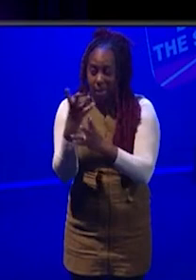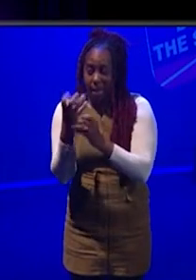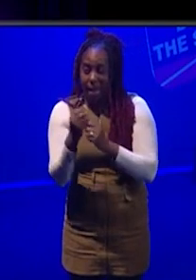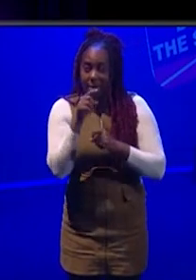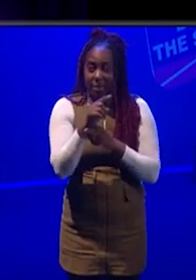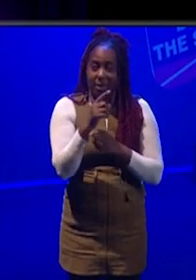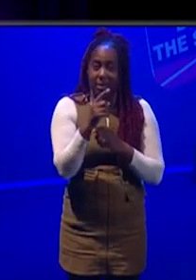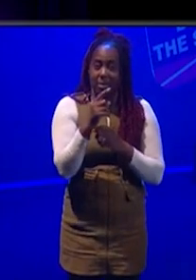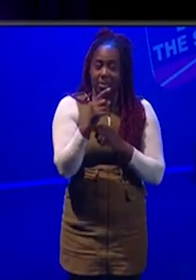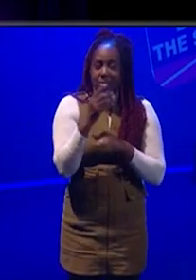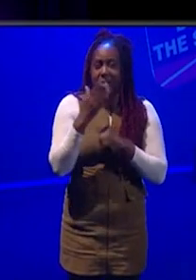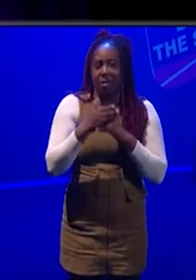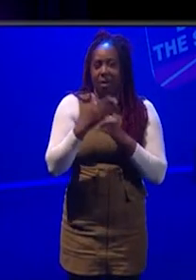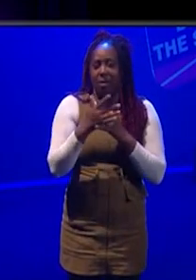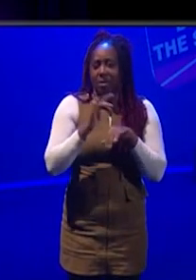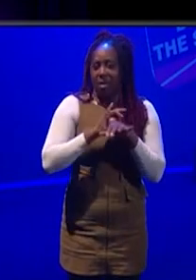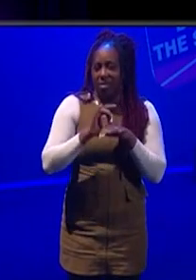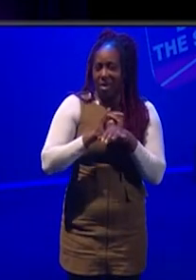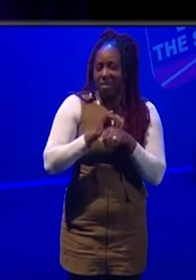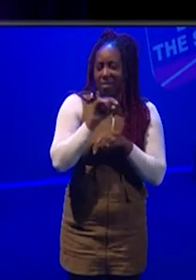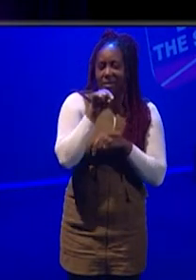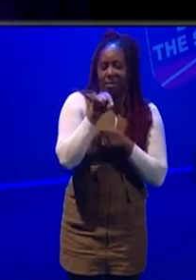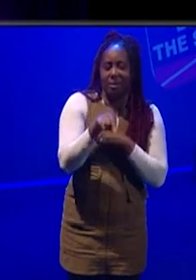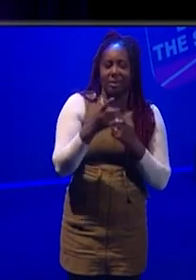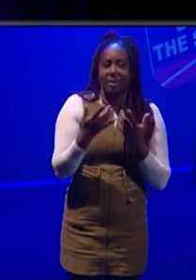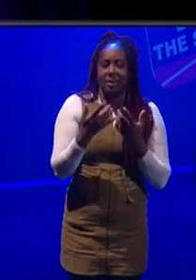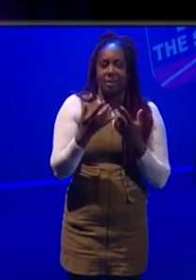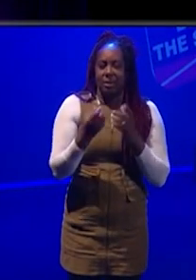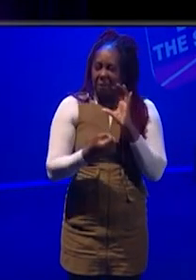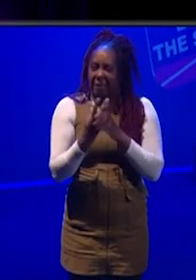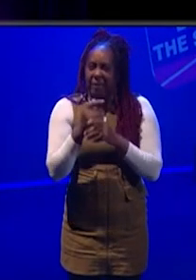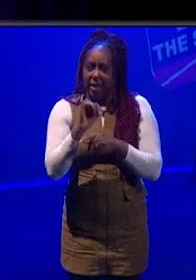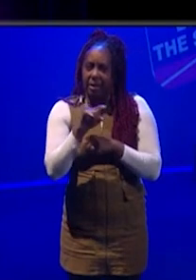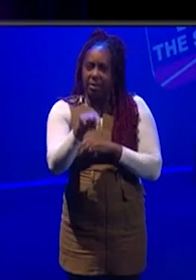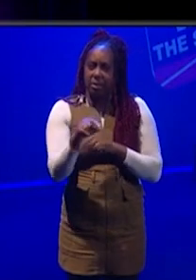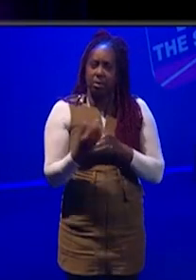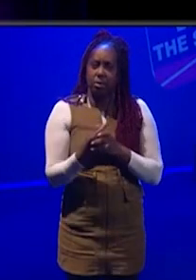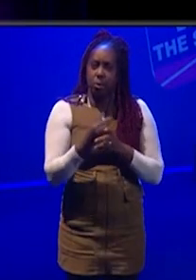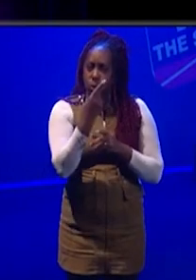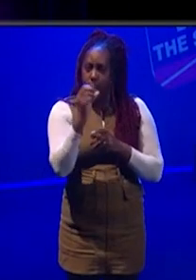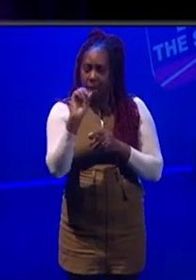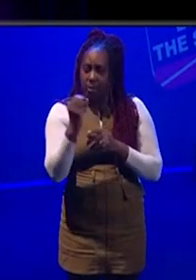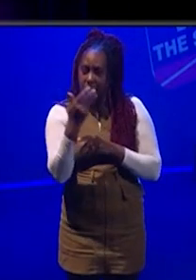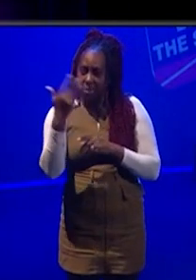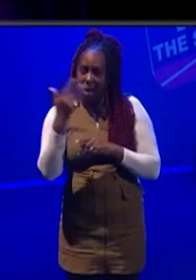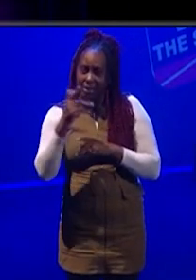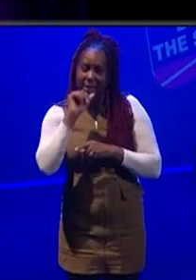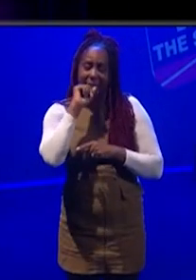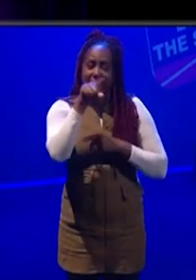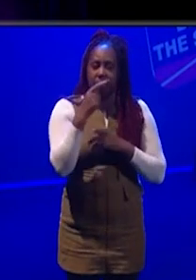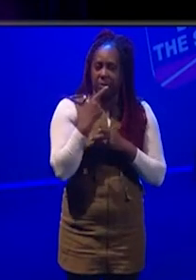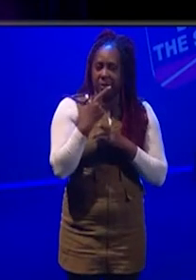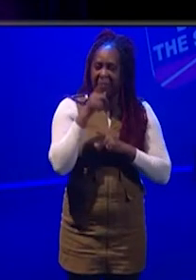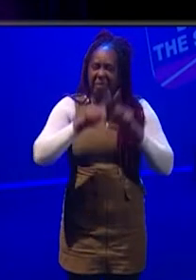last TheatreCraft, which was in 2019. Obviously, there has been a heightened awareness to several issues